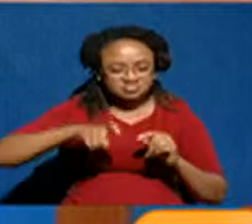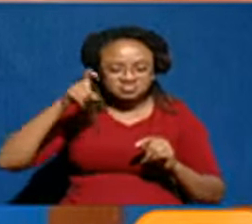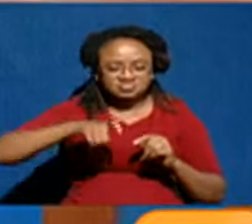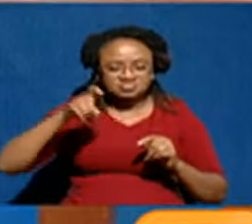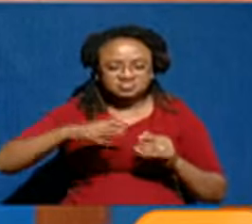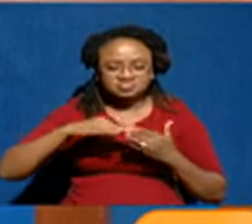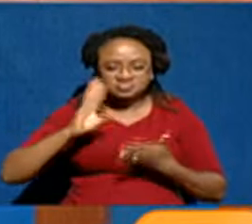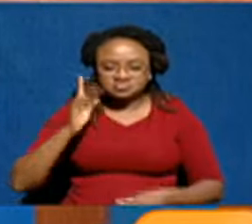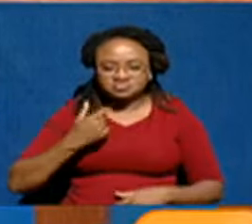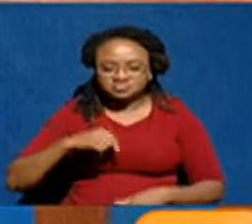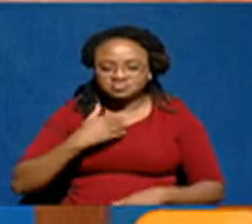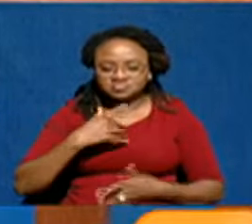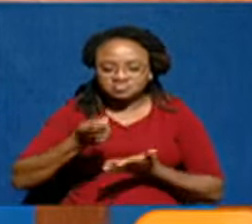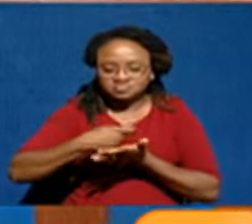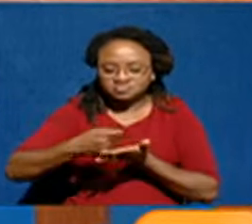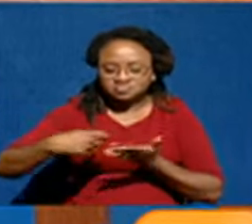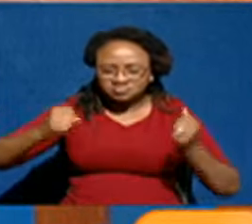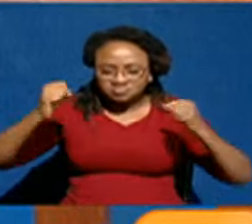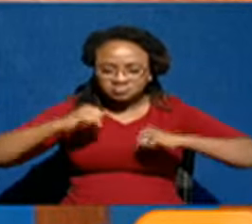with the ministry in